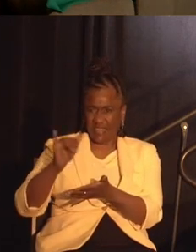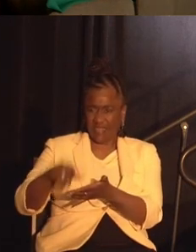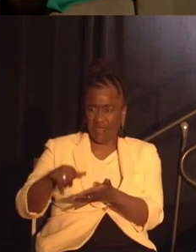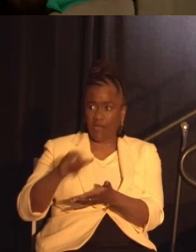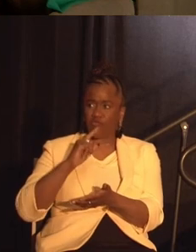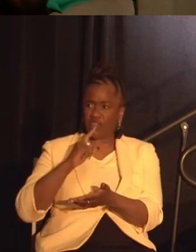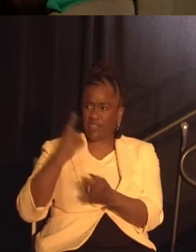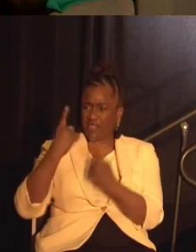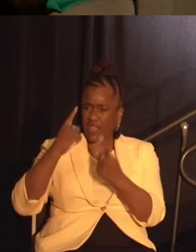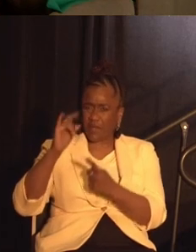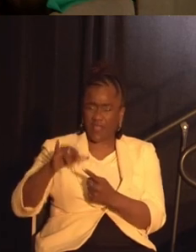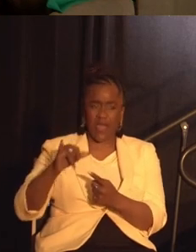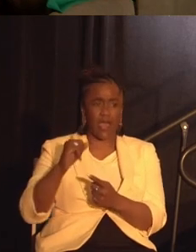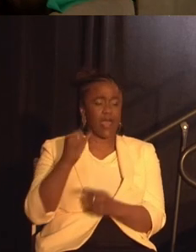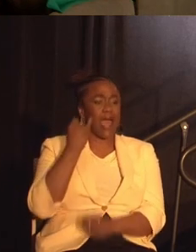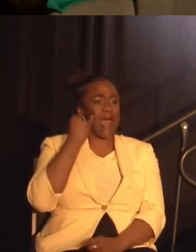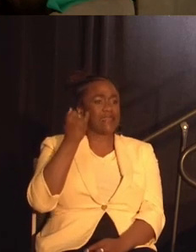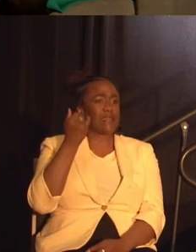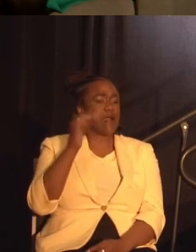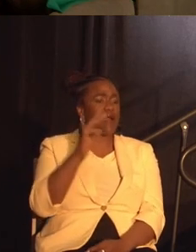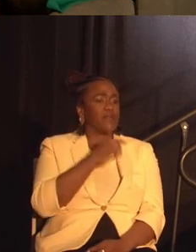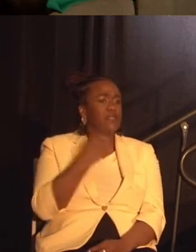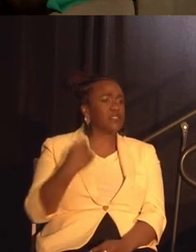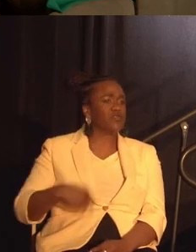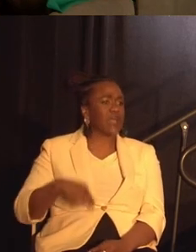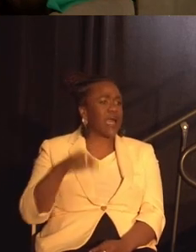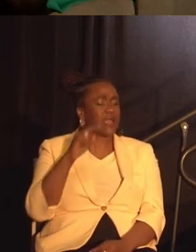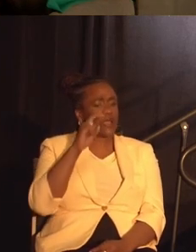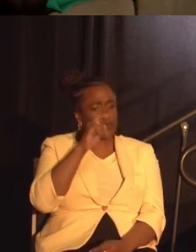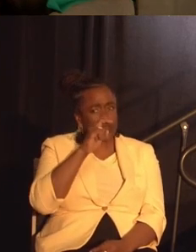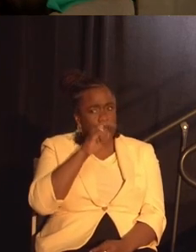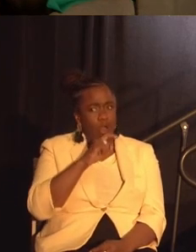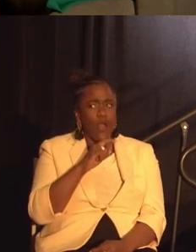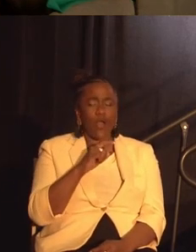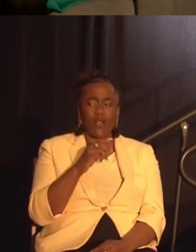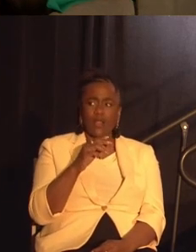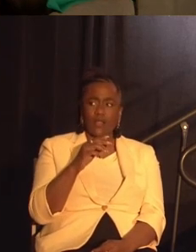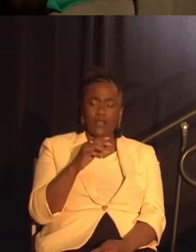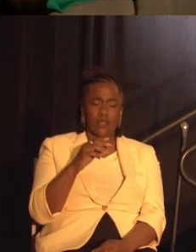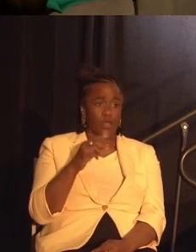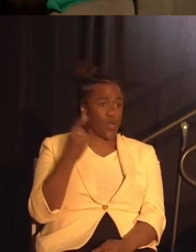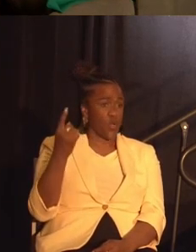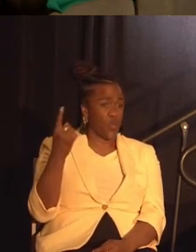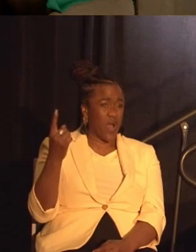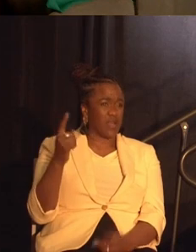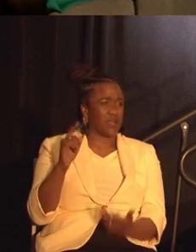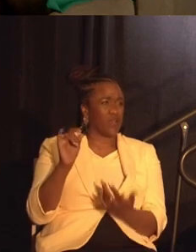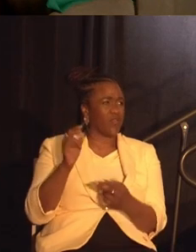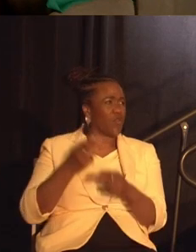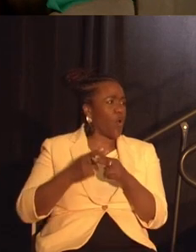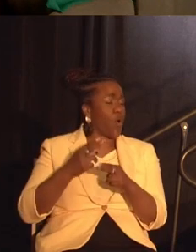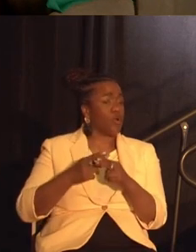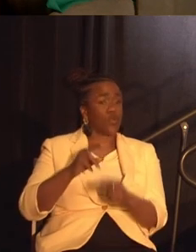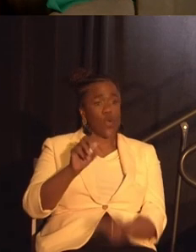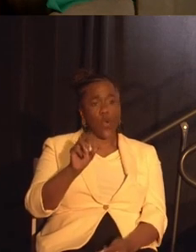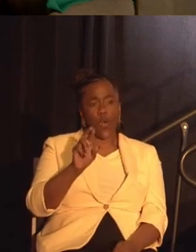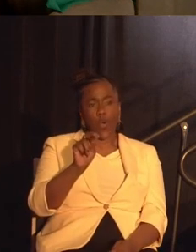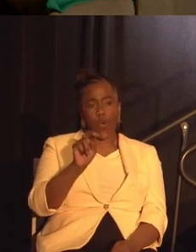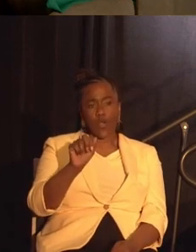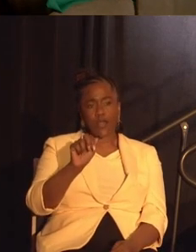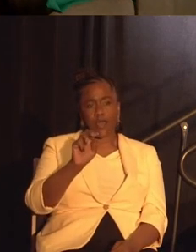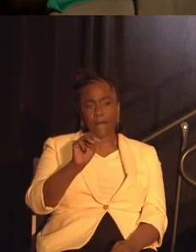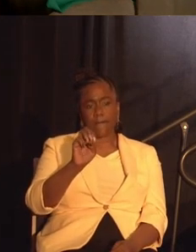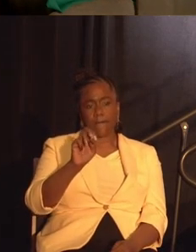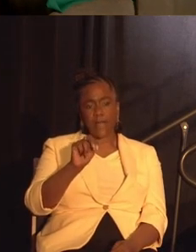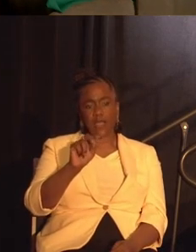idea of like the China doll, all of that. There's a great book called Ornamentalism that kind of speaks a lot about